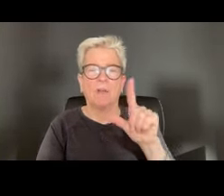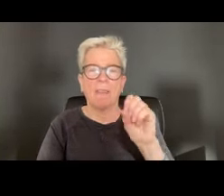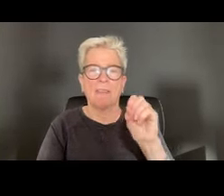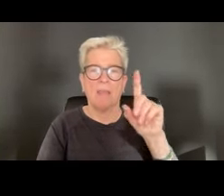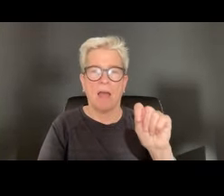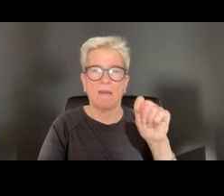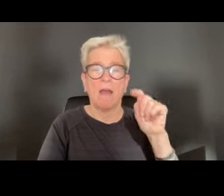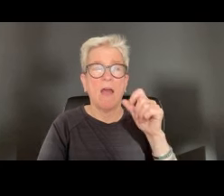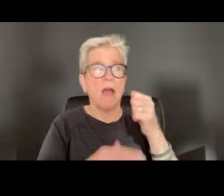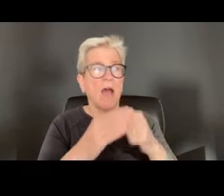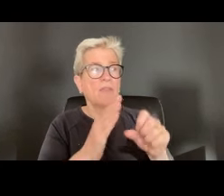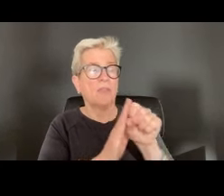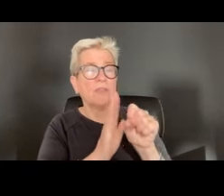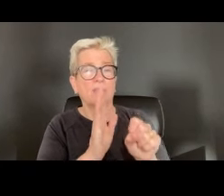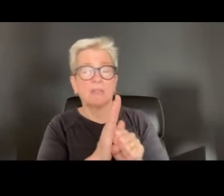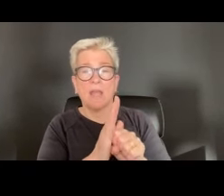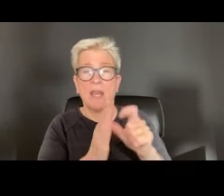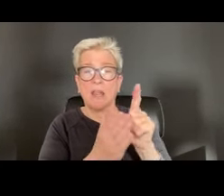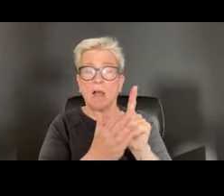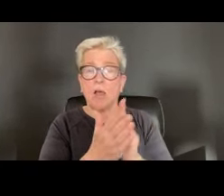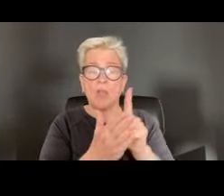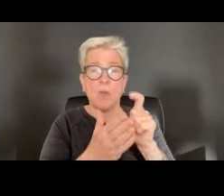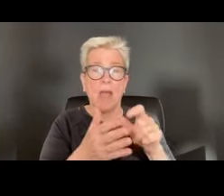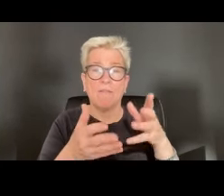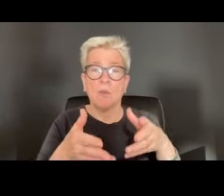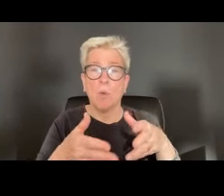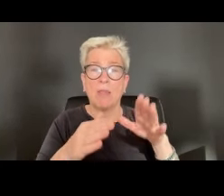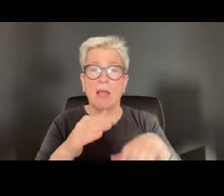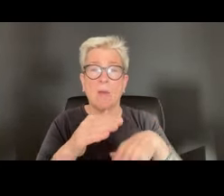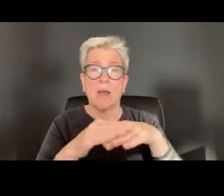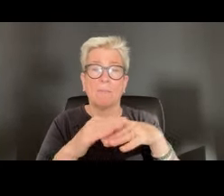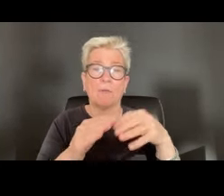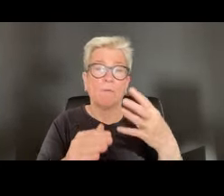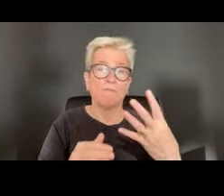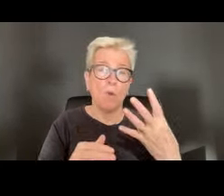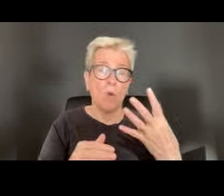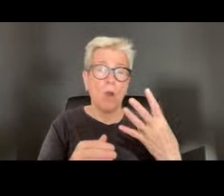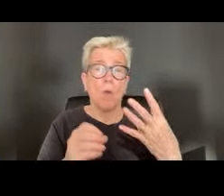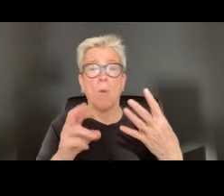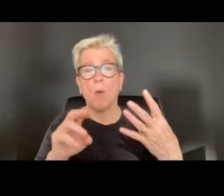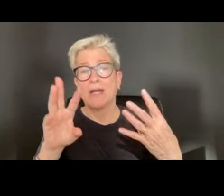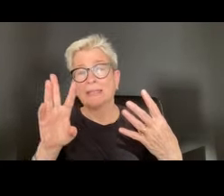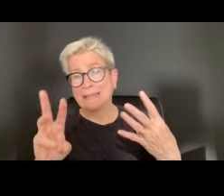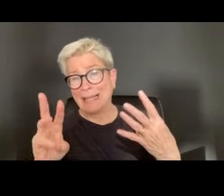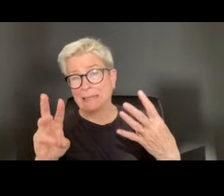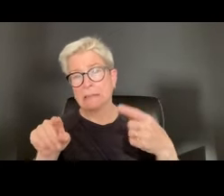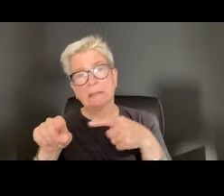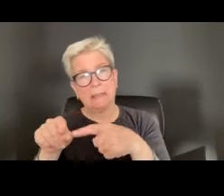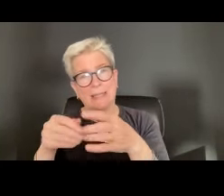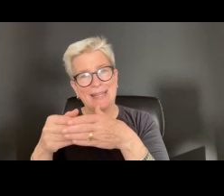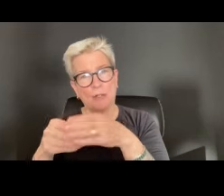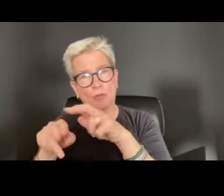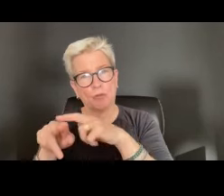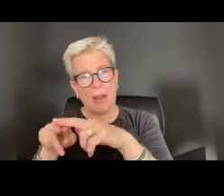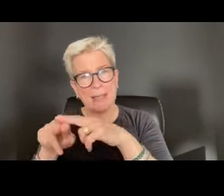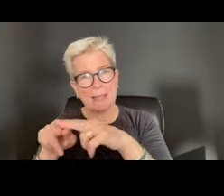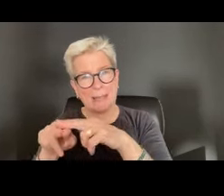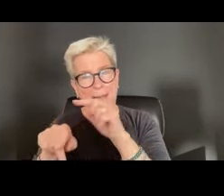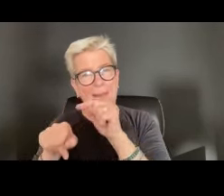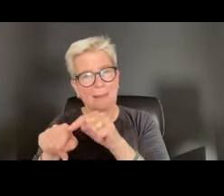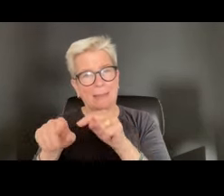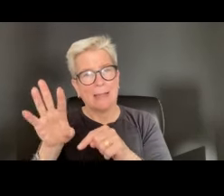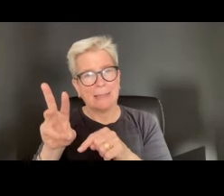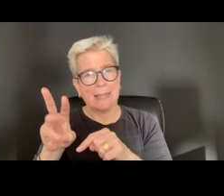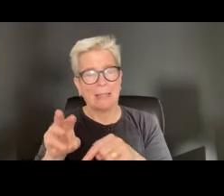to allow at least 4 units or 6 units if it's near major transit. However, we suspect that mostly people would do a